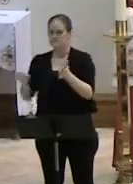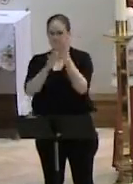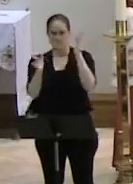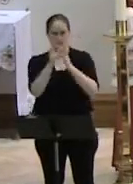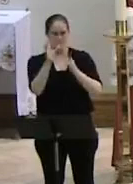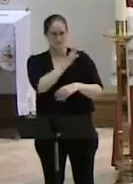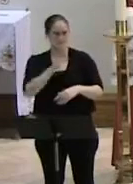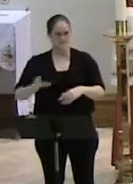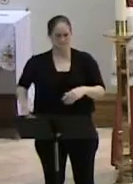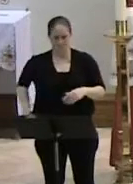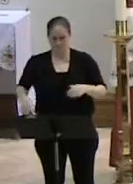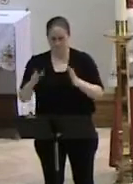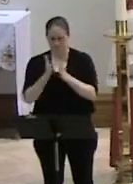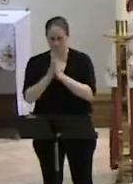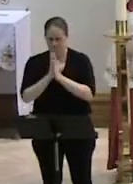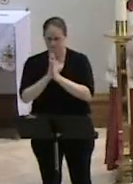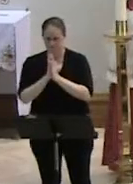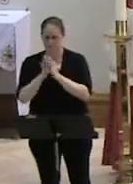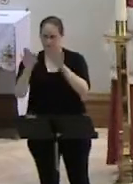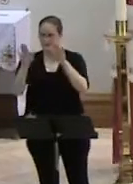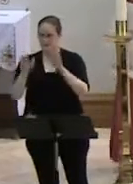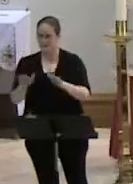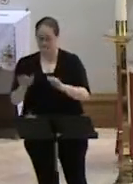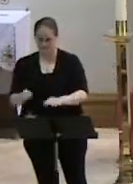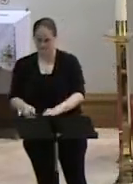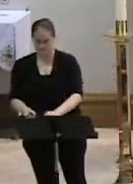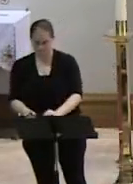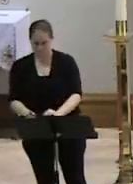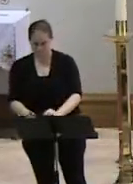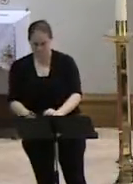Lord Jesus Christ. Please be seated.